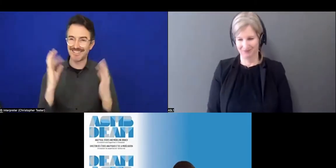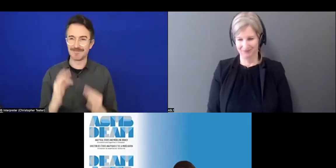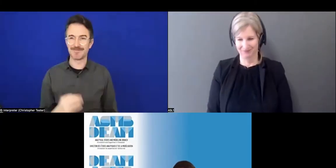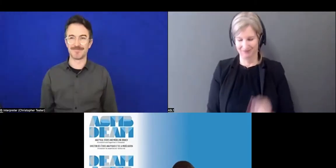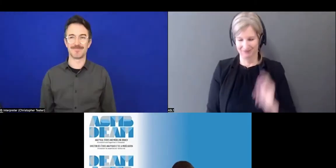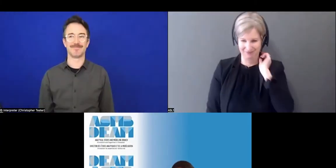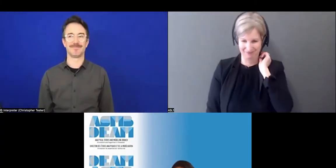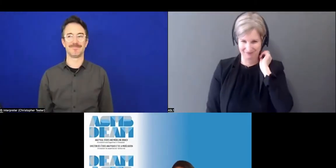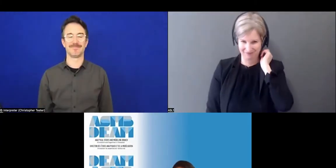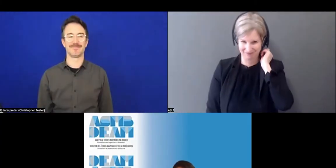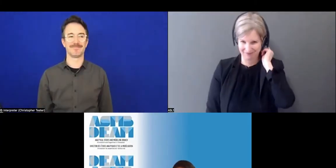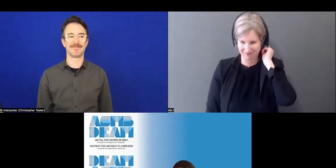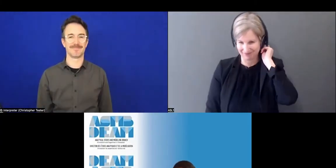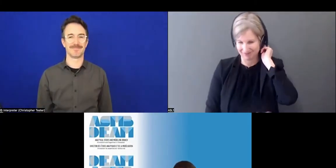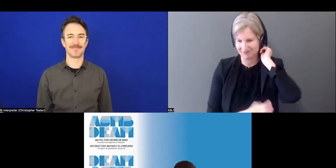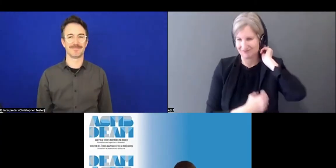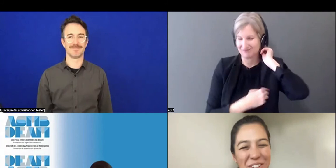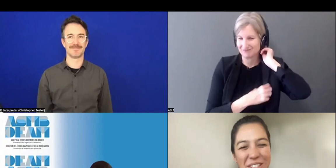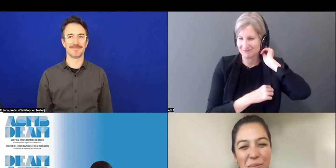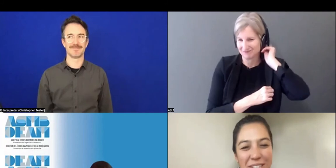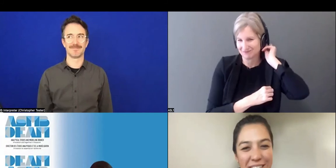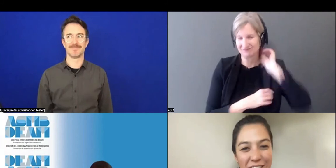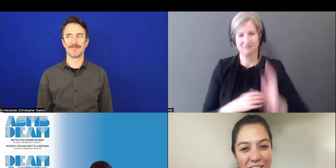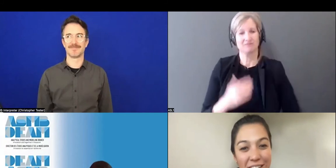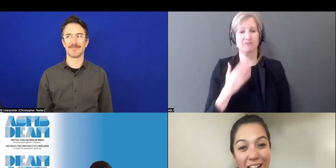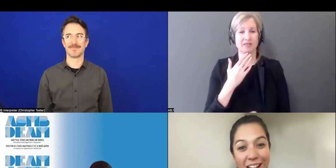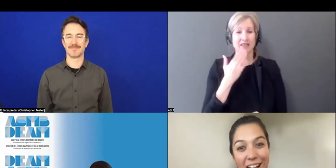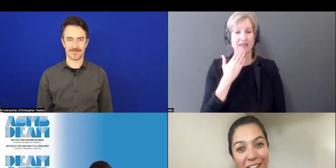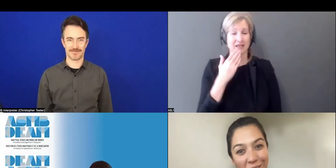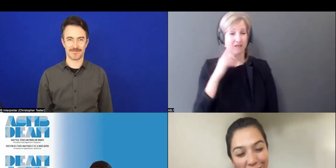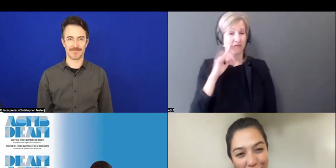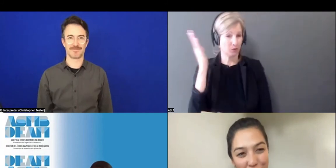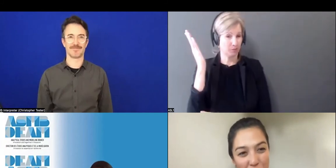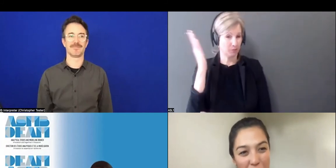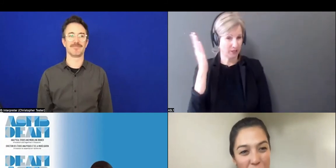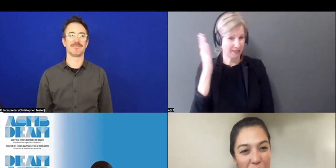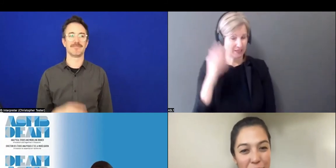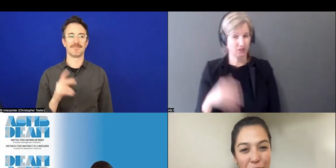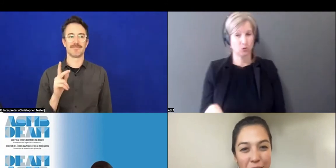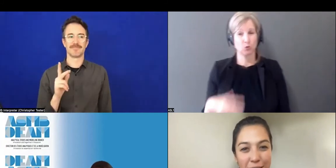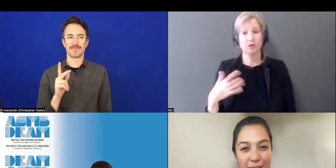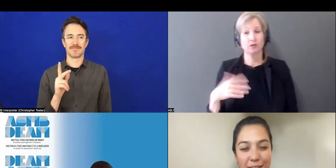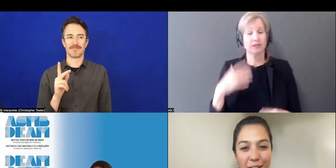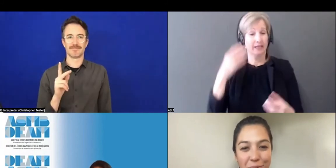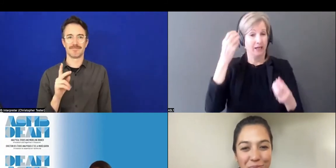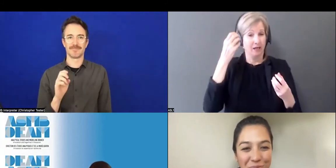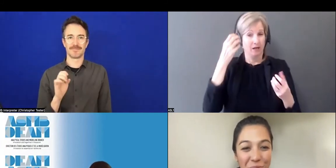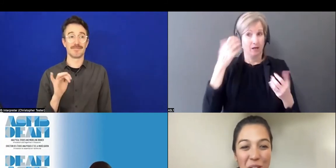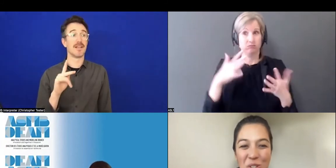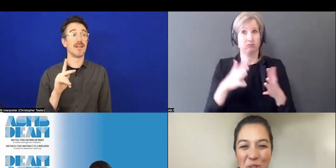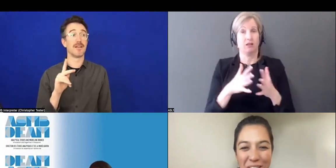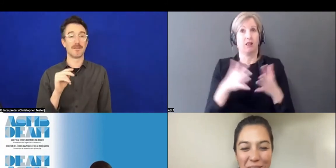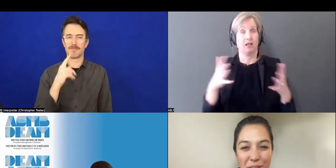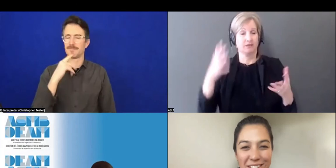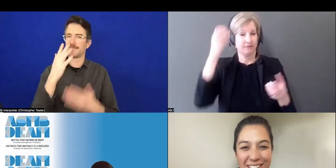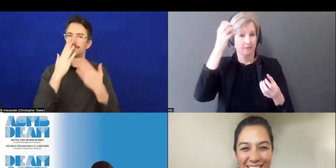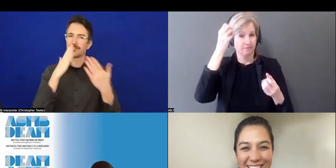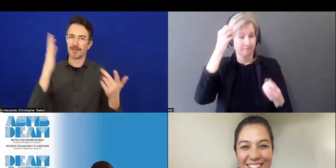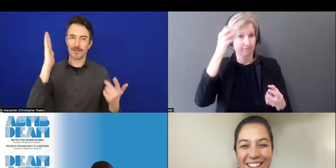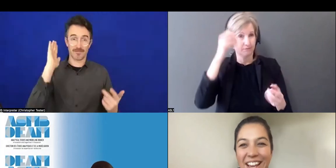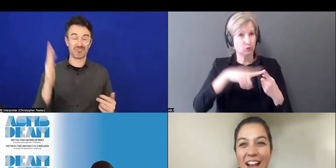Thank you so much, Rubab, for this presentation. A lot of information for us to grasp